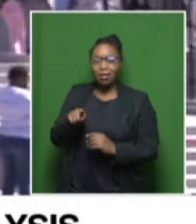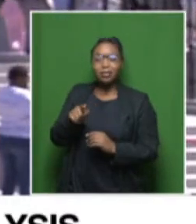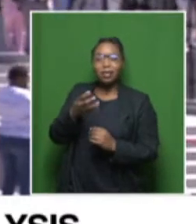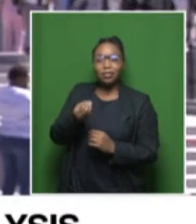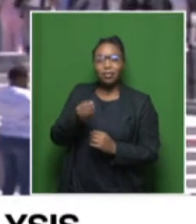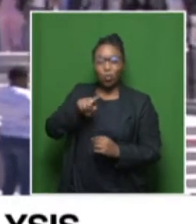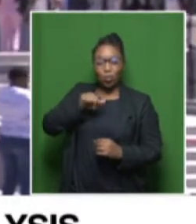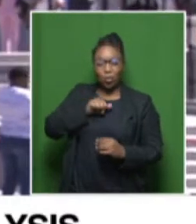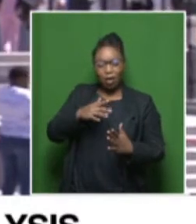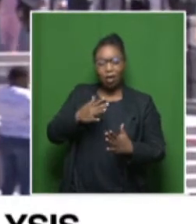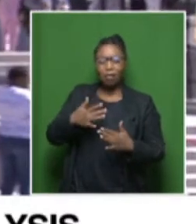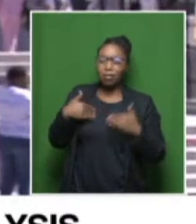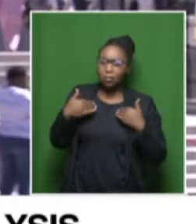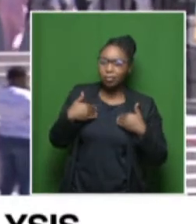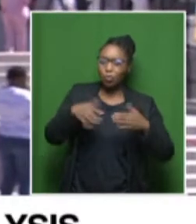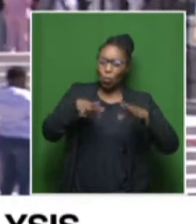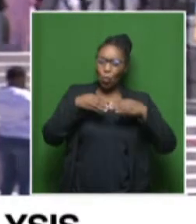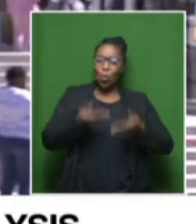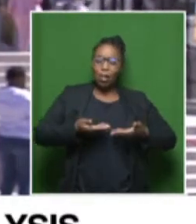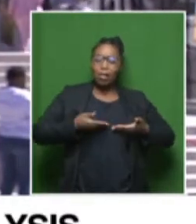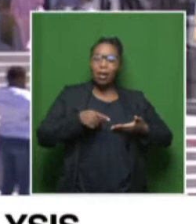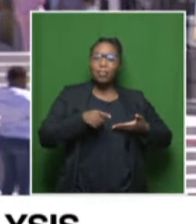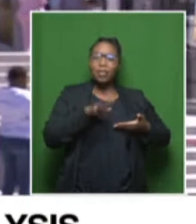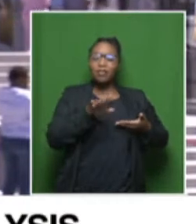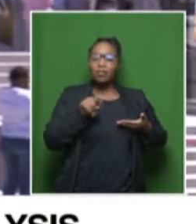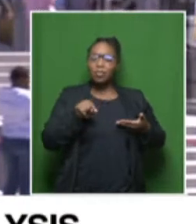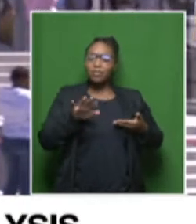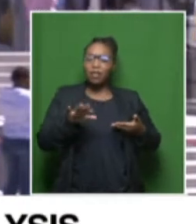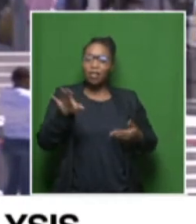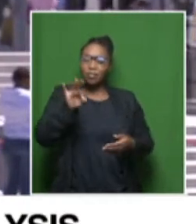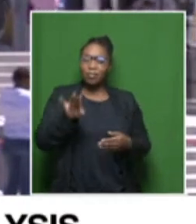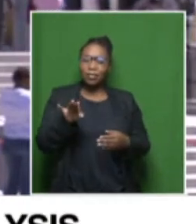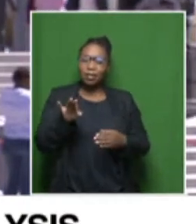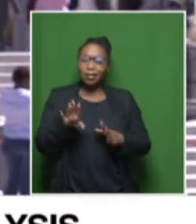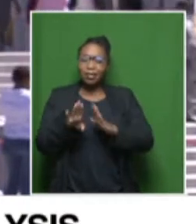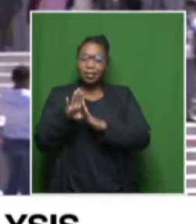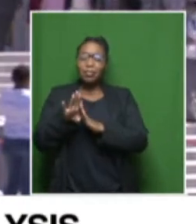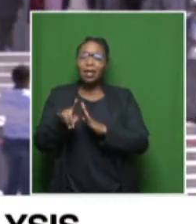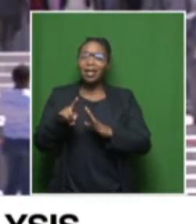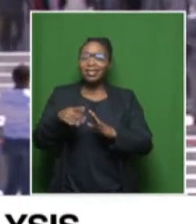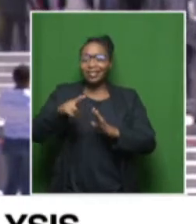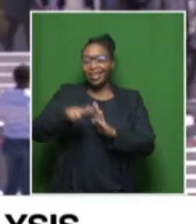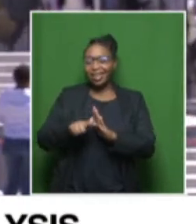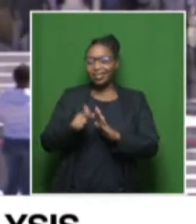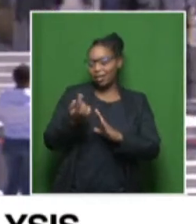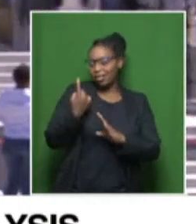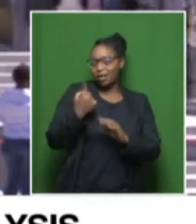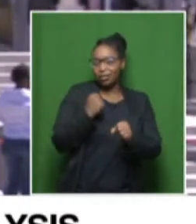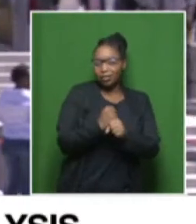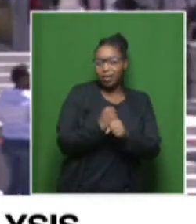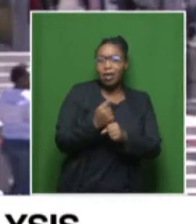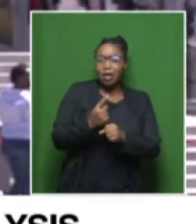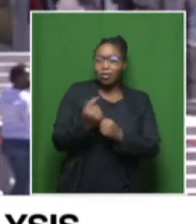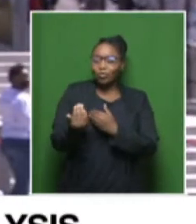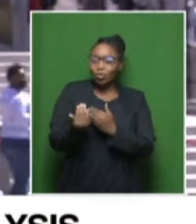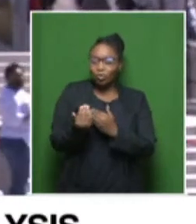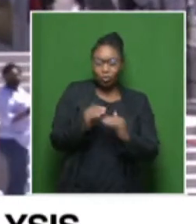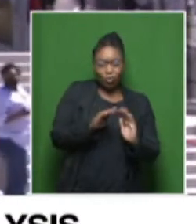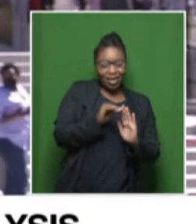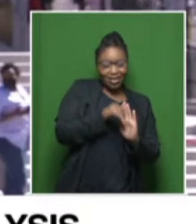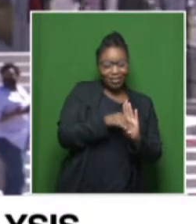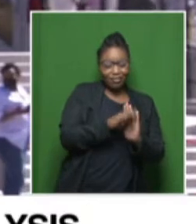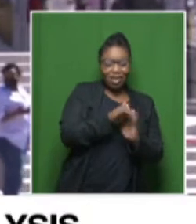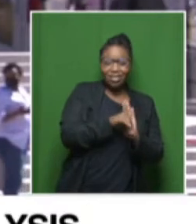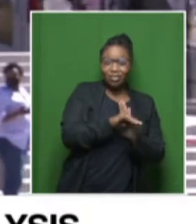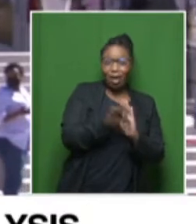by the 5.5% increase. It is less than last year, and it is closer to inflation, and it is saying for us that the government